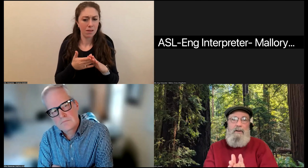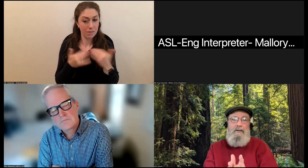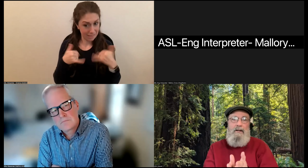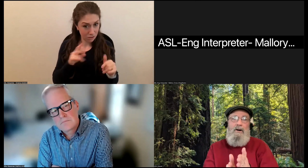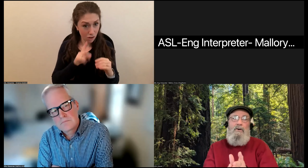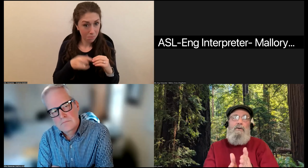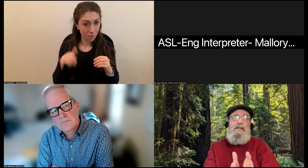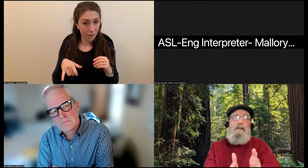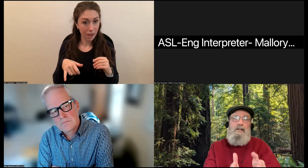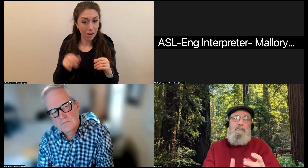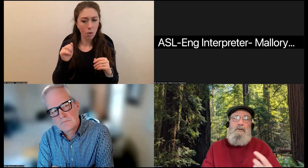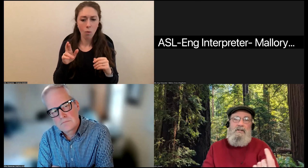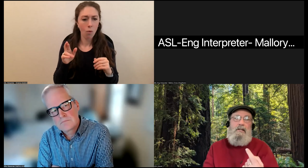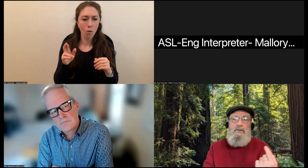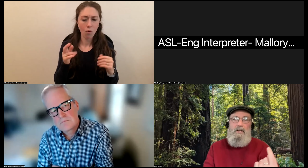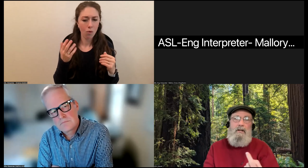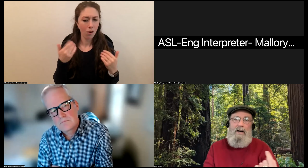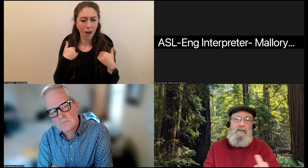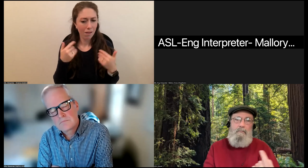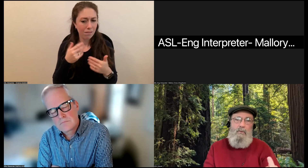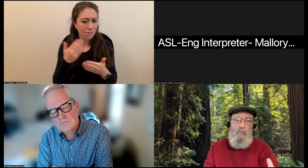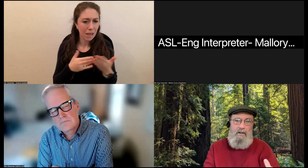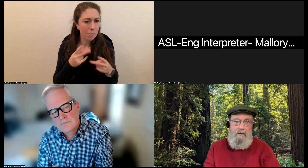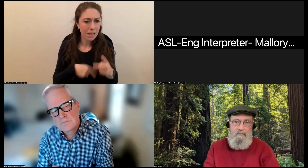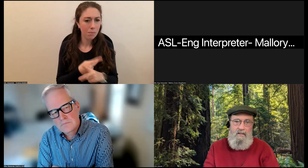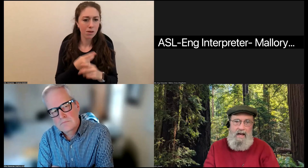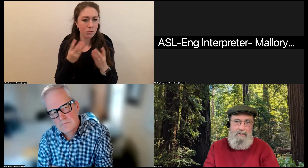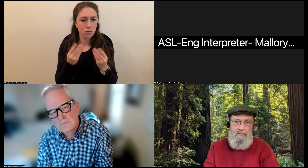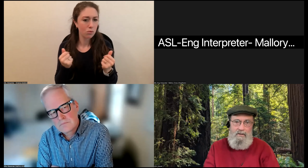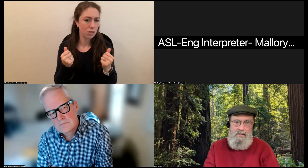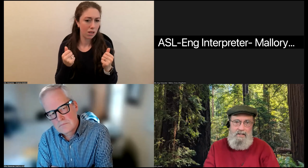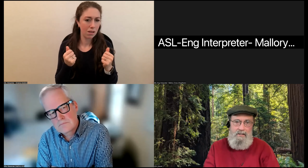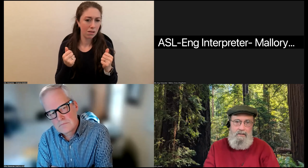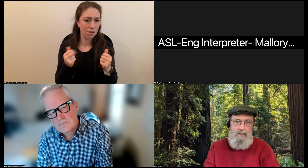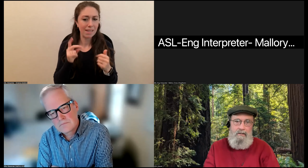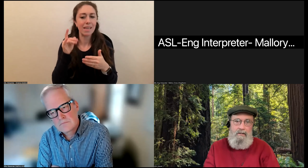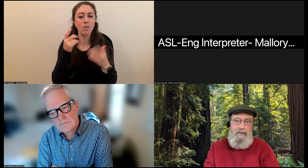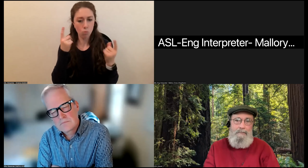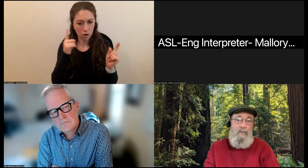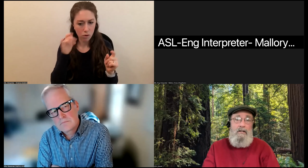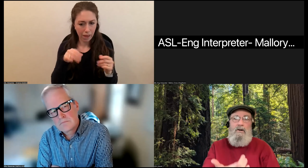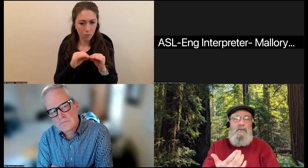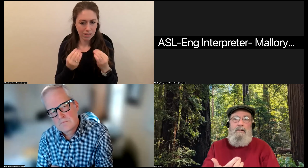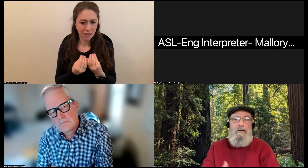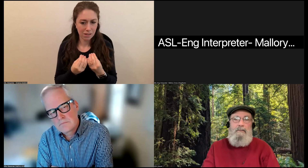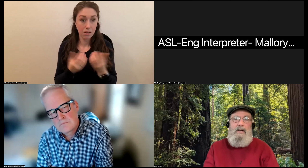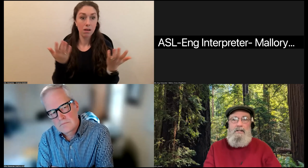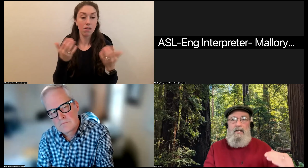talking about it? Or is there some sort of solution that wound up working for that organization?